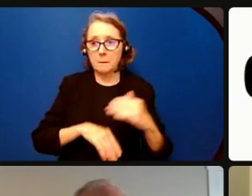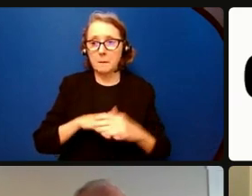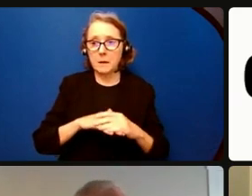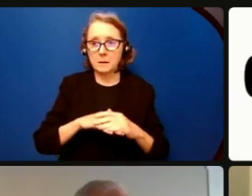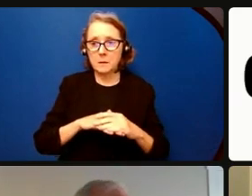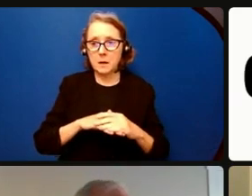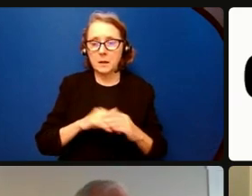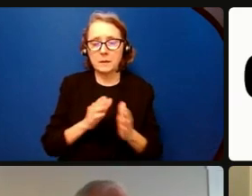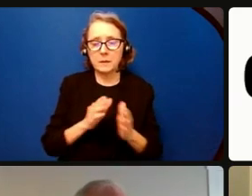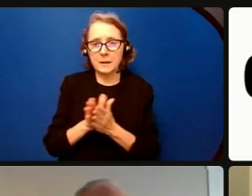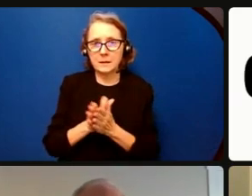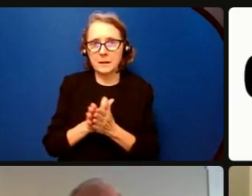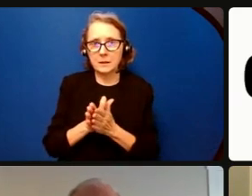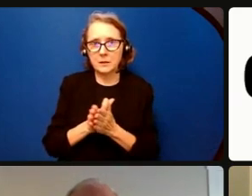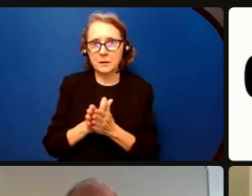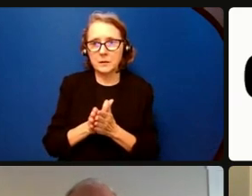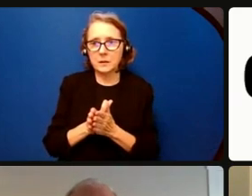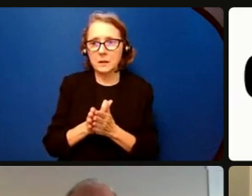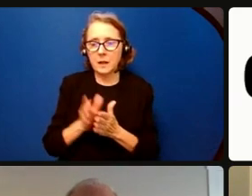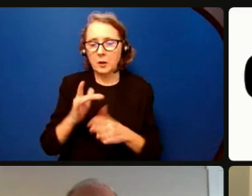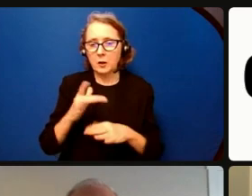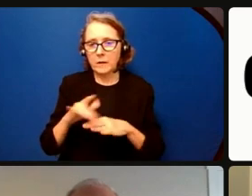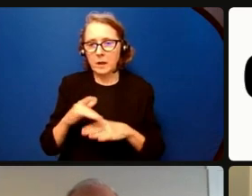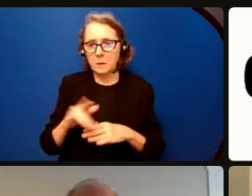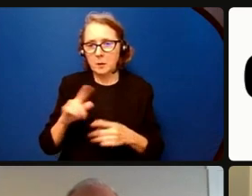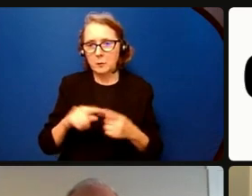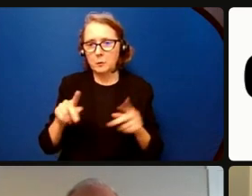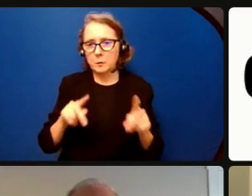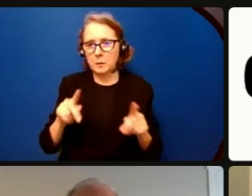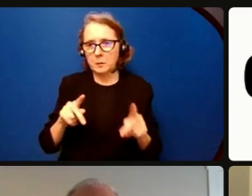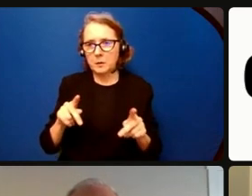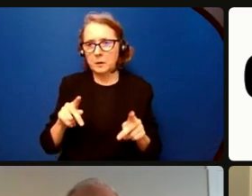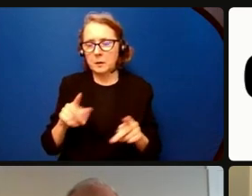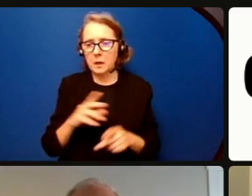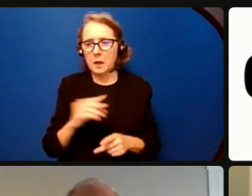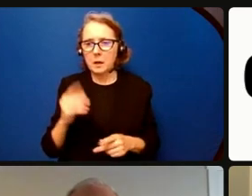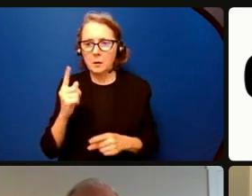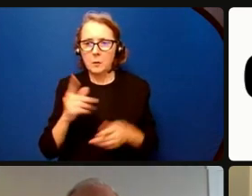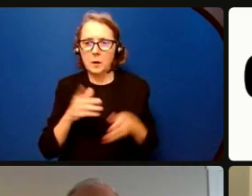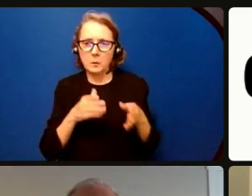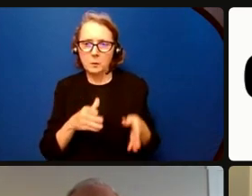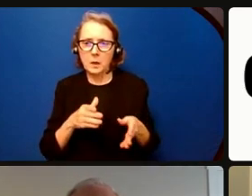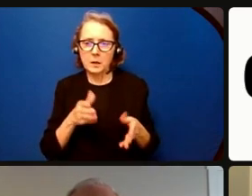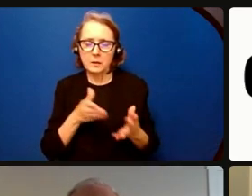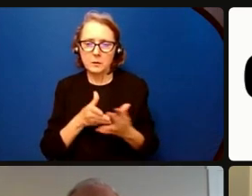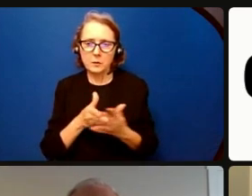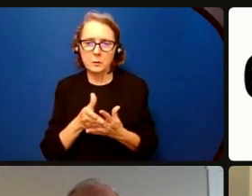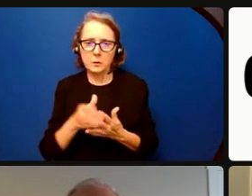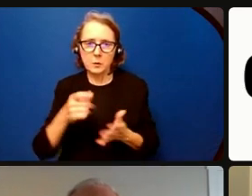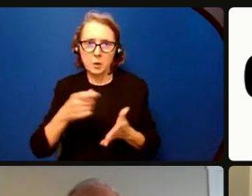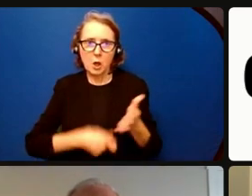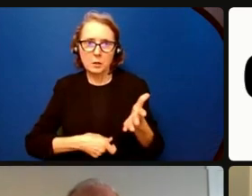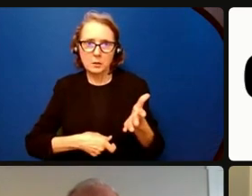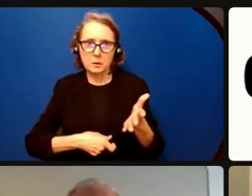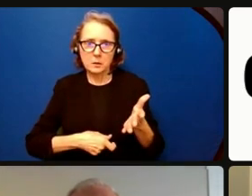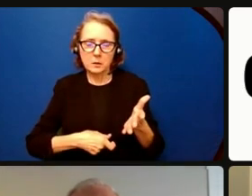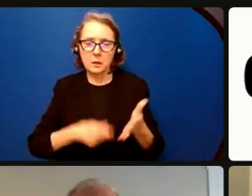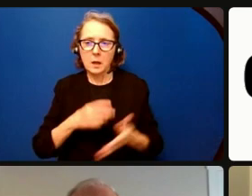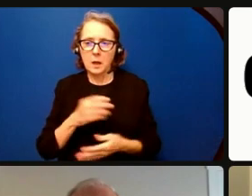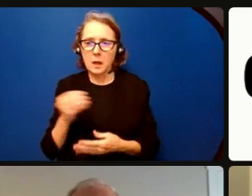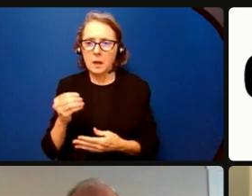the incentives that are available to people. And one of the ways is through the costs